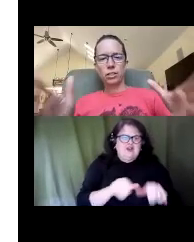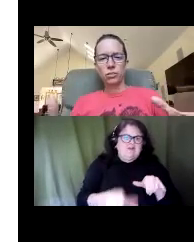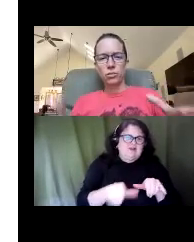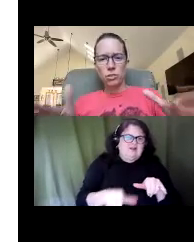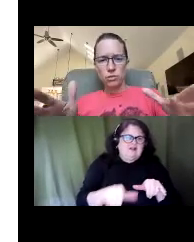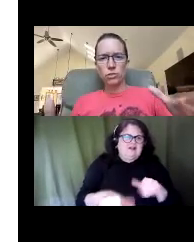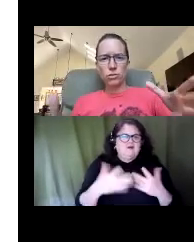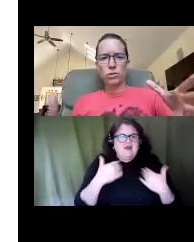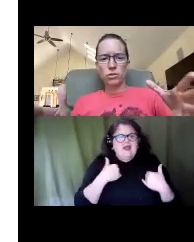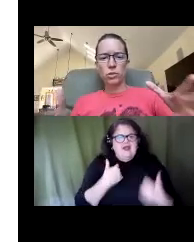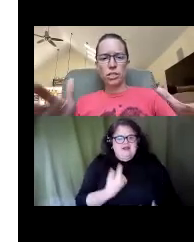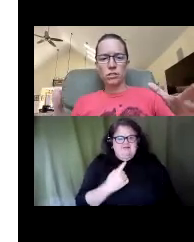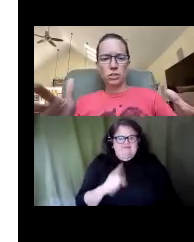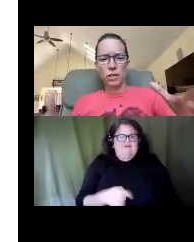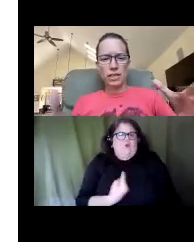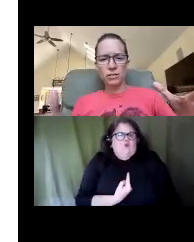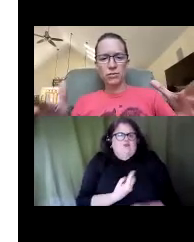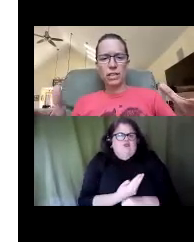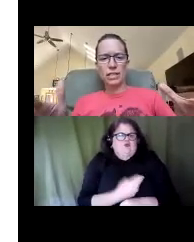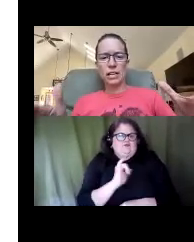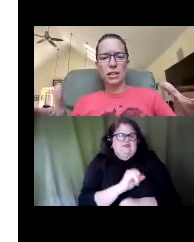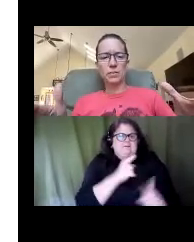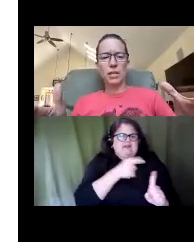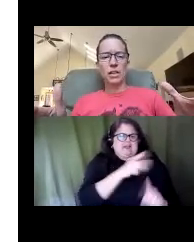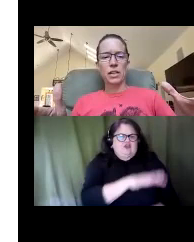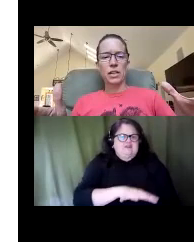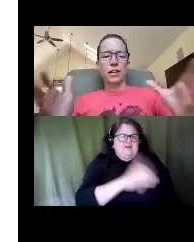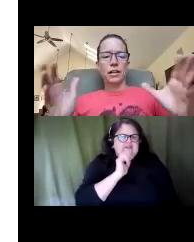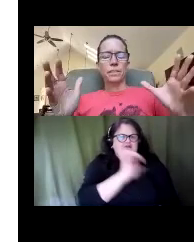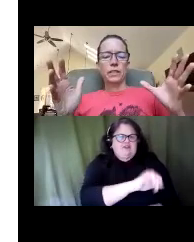have exclusive use of a particular space for that time.